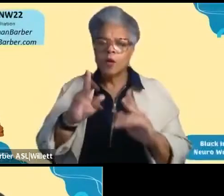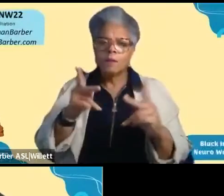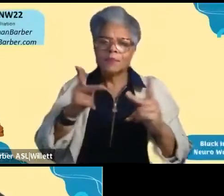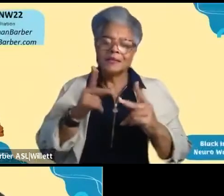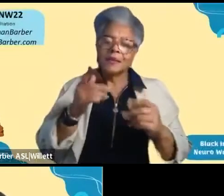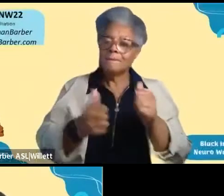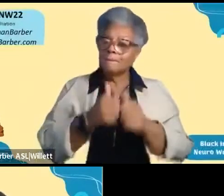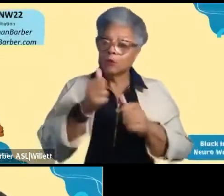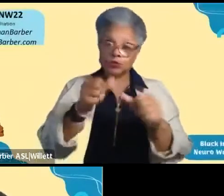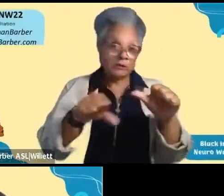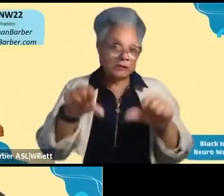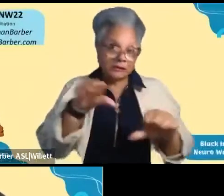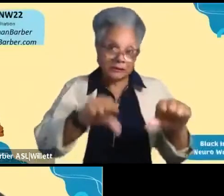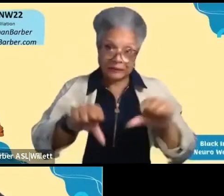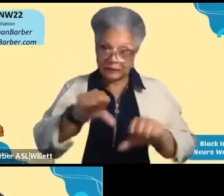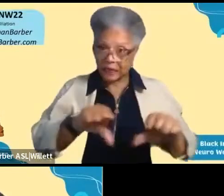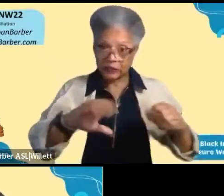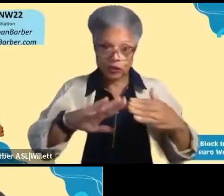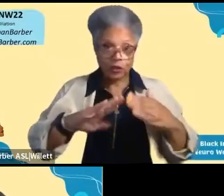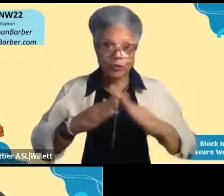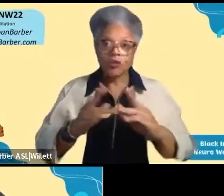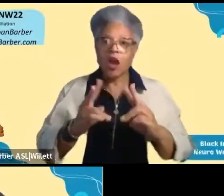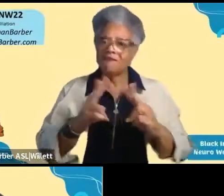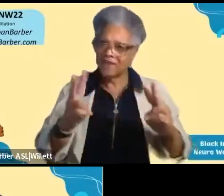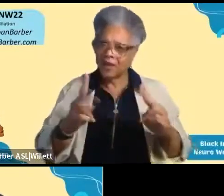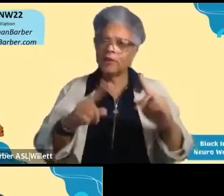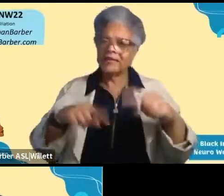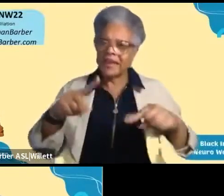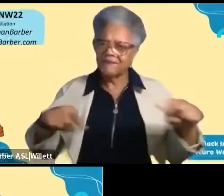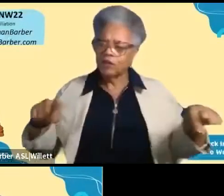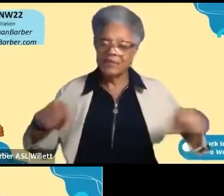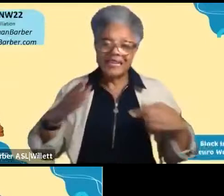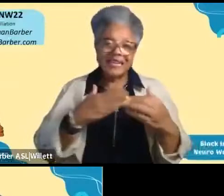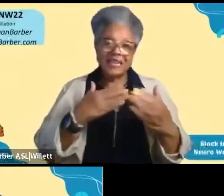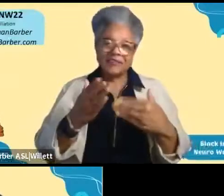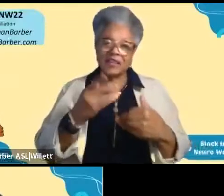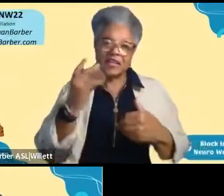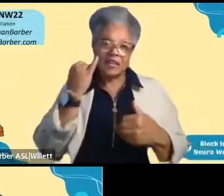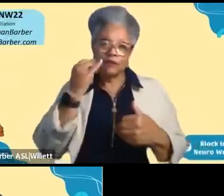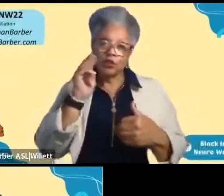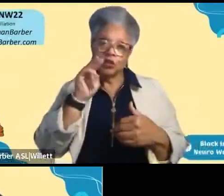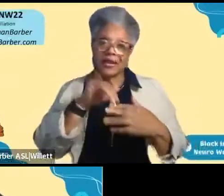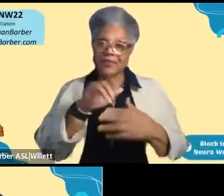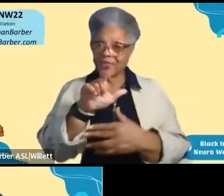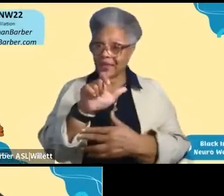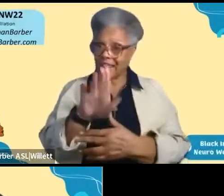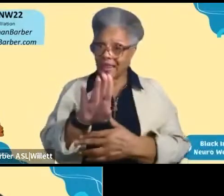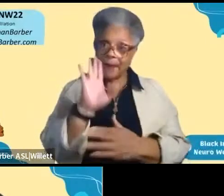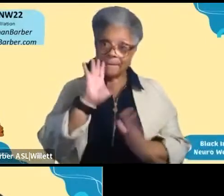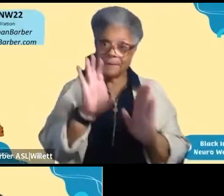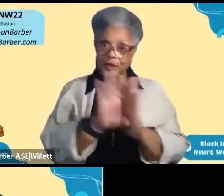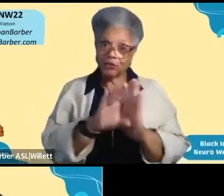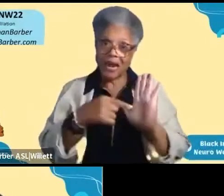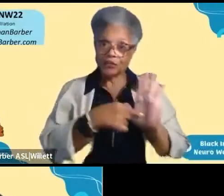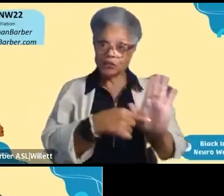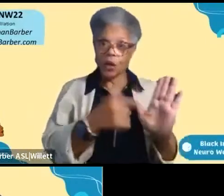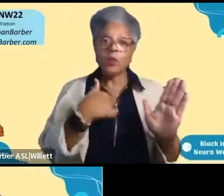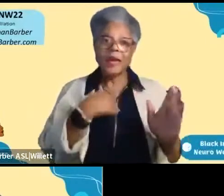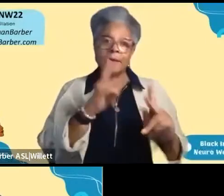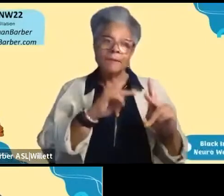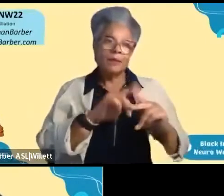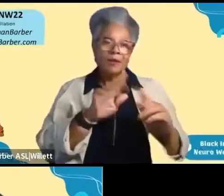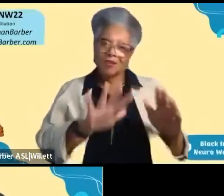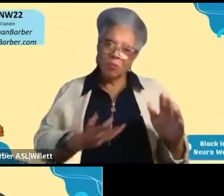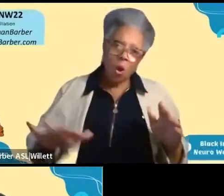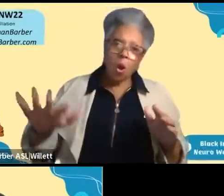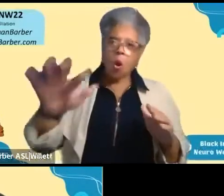science communities are very diverse. Even if you look at the lab picture that I just showed, like, we have people from all over